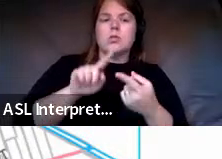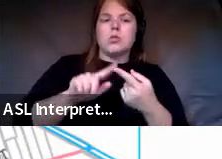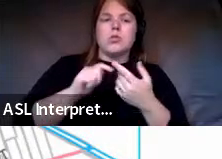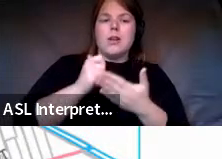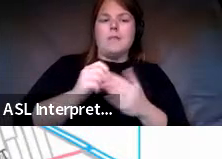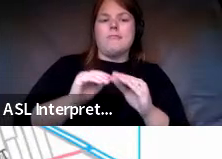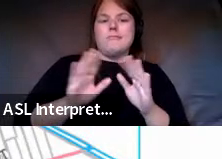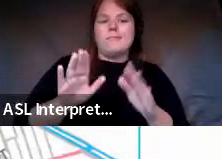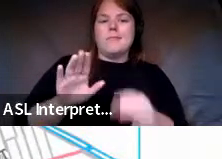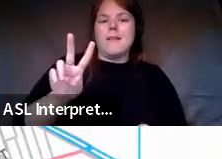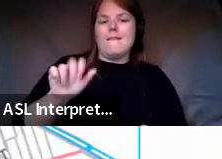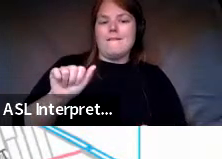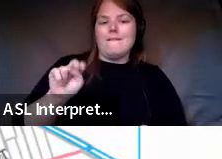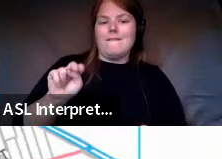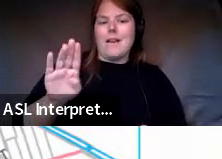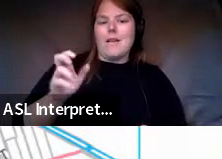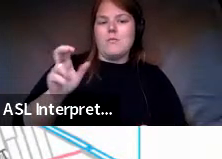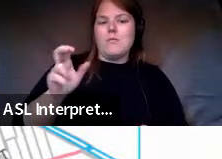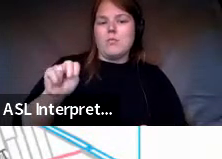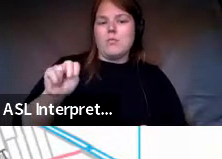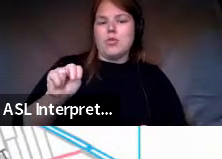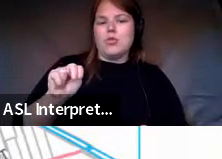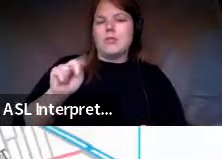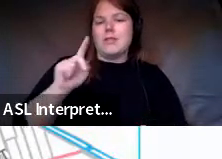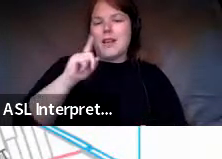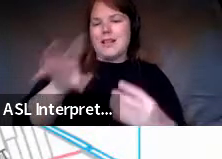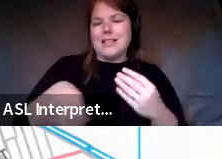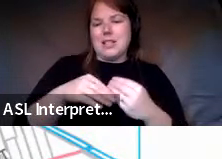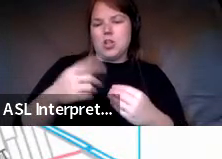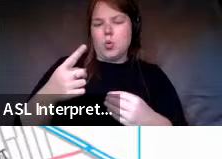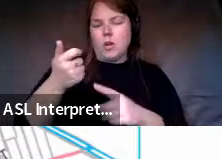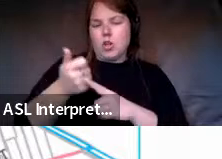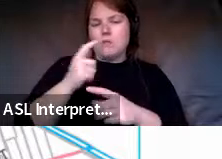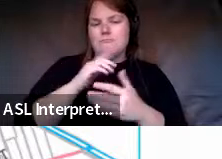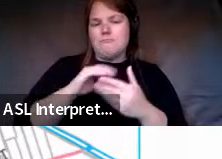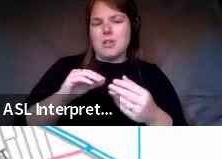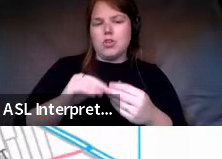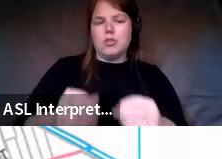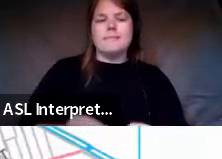Buren Elementary School, I think maybe is the additional one that you were looking at. I think you said 3.